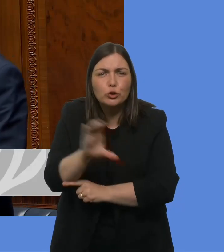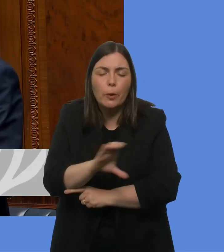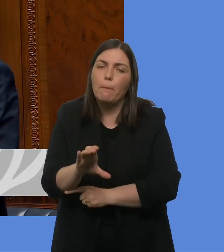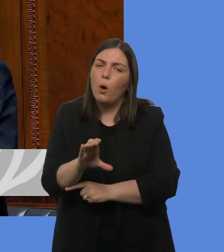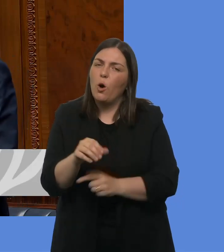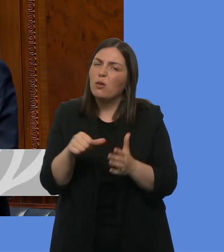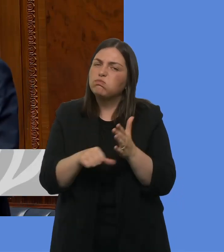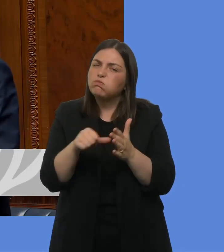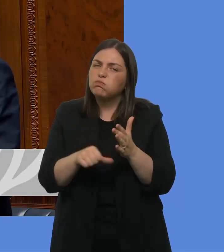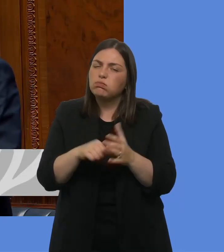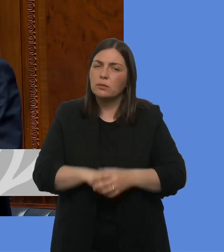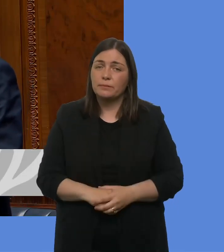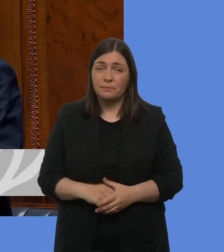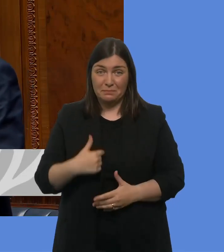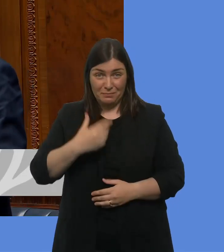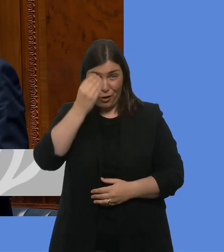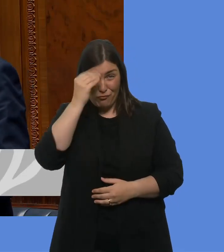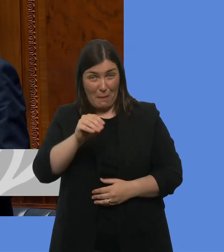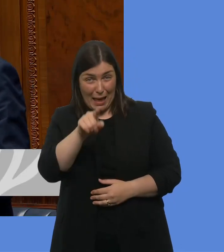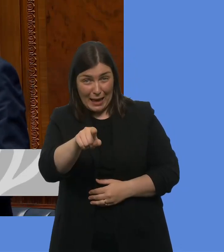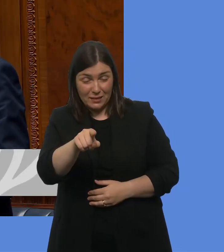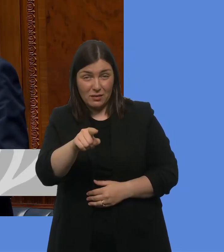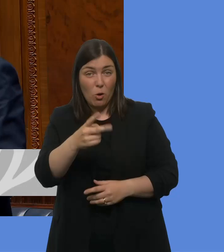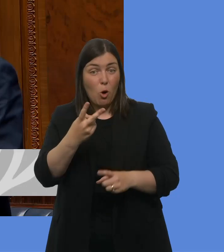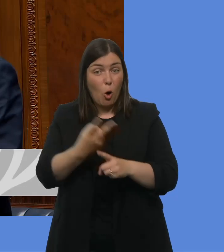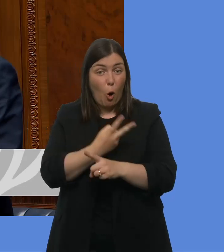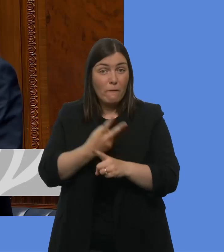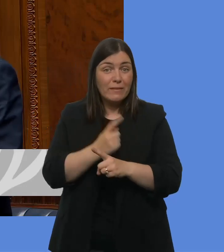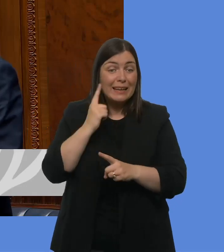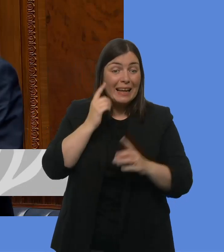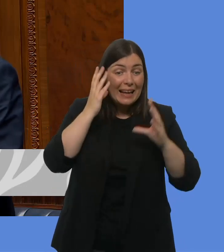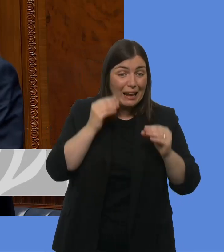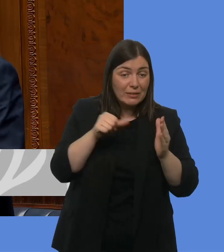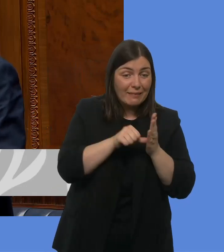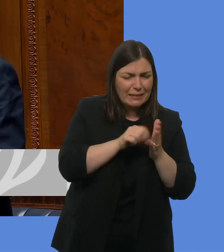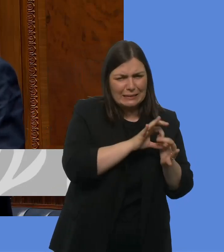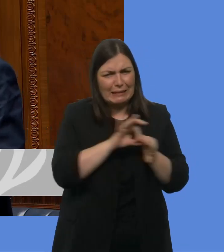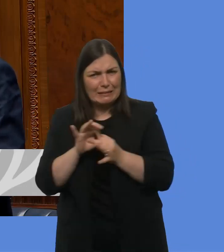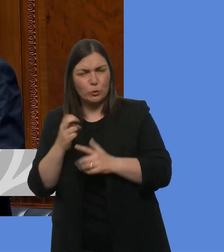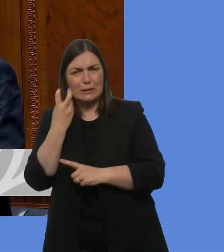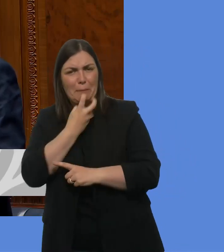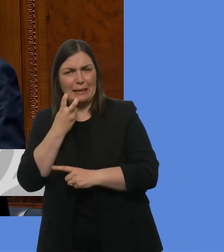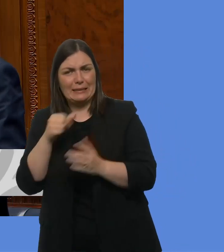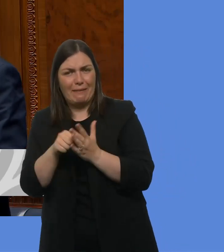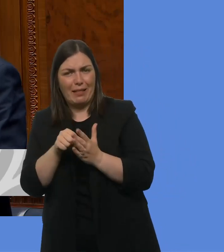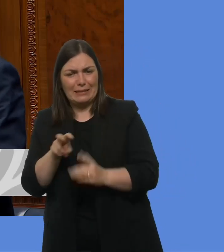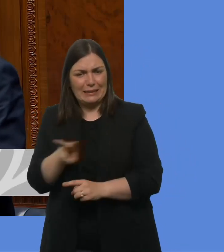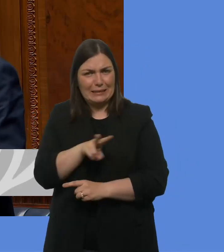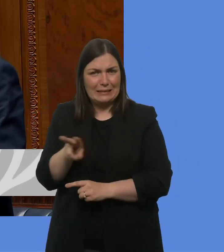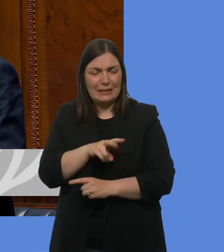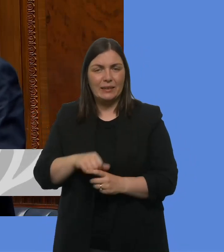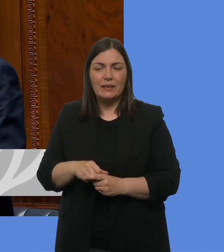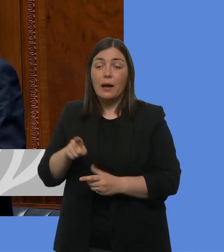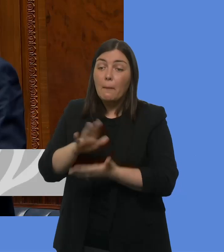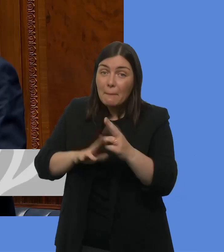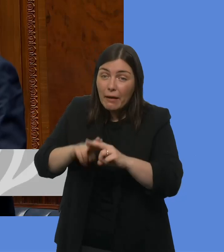obviously speech and hearing issues often go hand in hand. In the case I was advised over the weekend, the child has since been issued